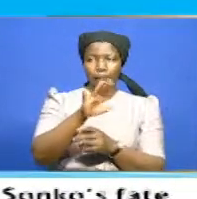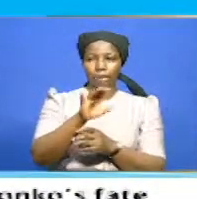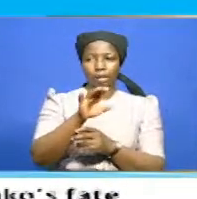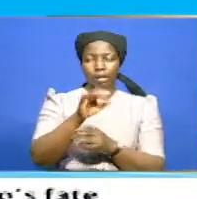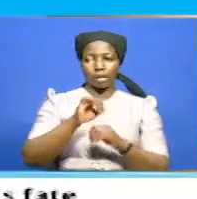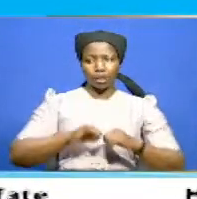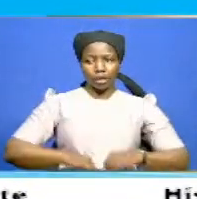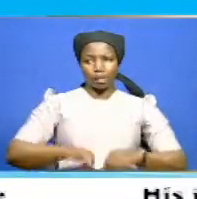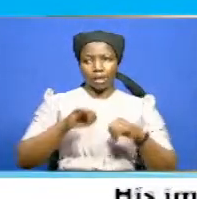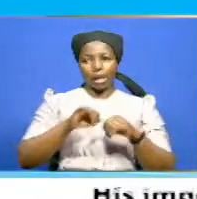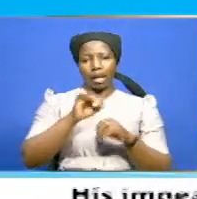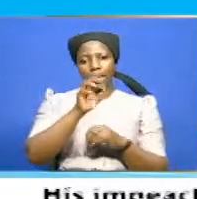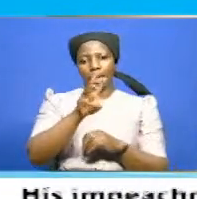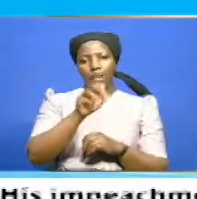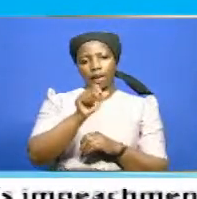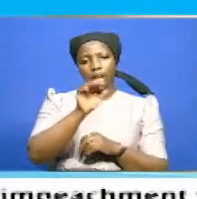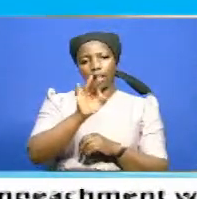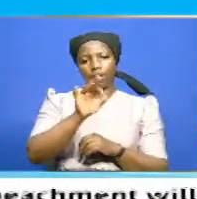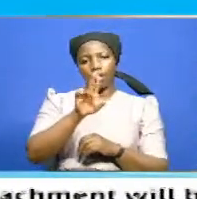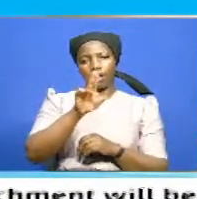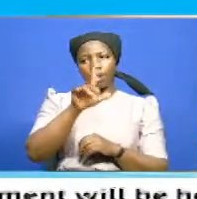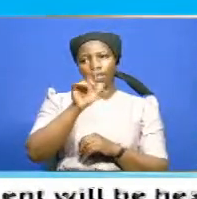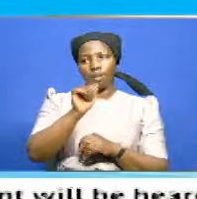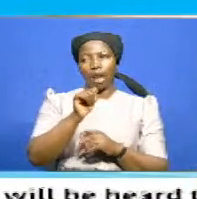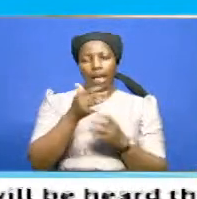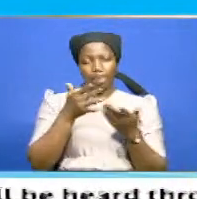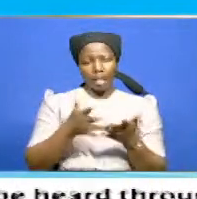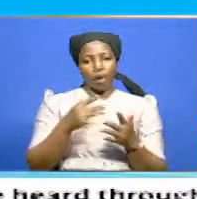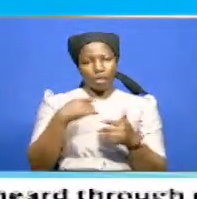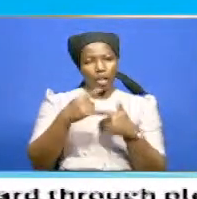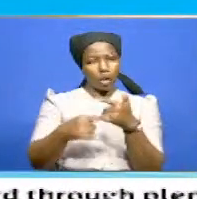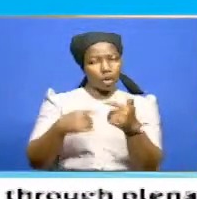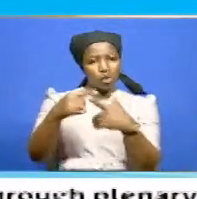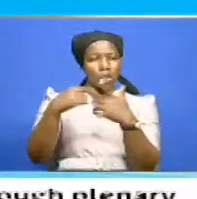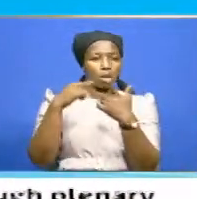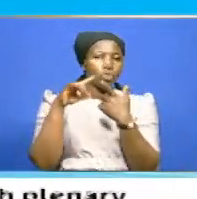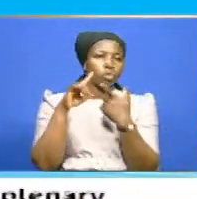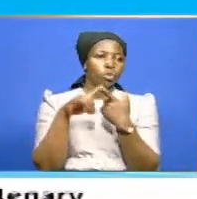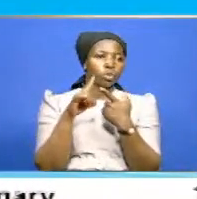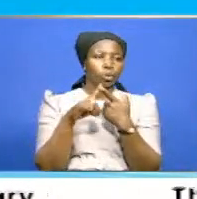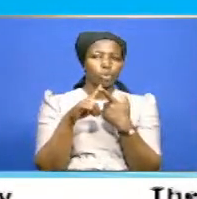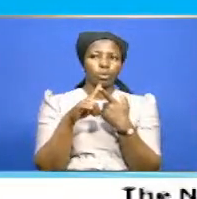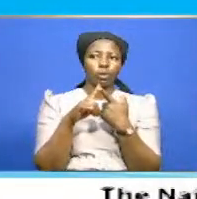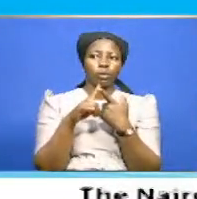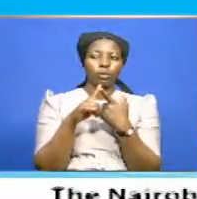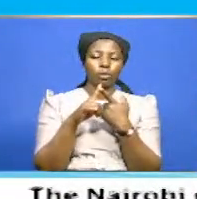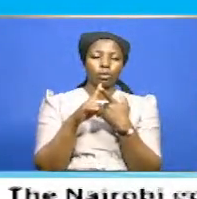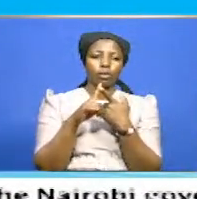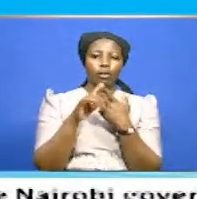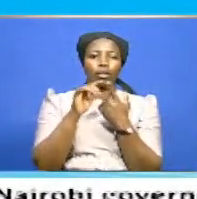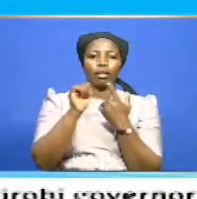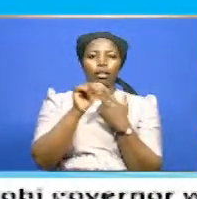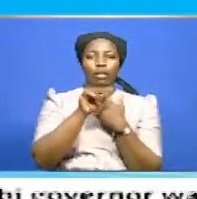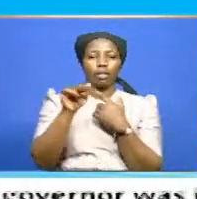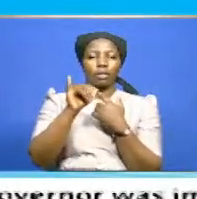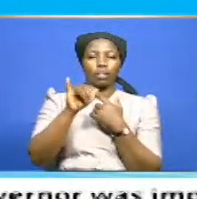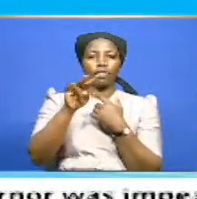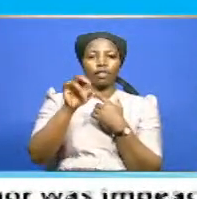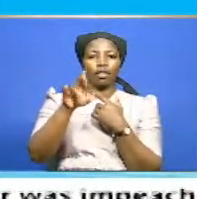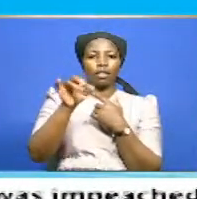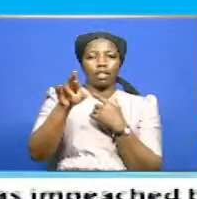Wafula Chebukati, and now they are proceeding to the Anniversary Towers